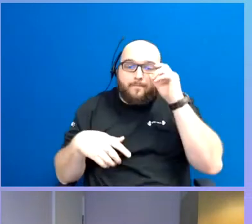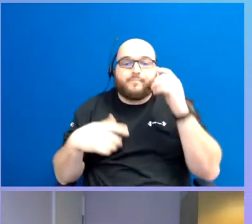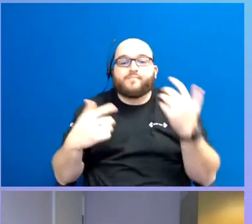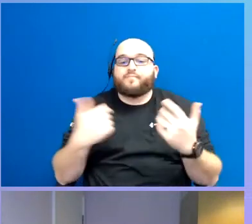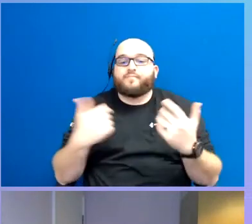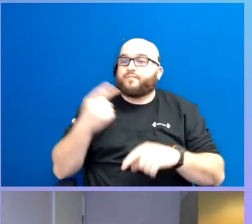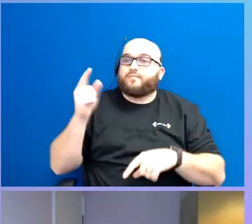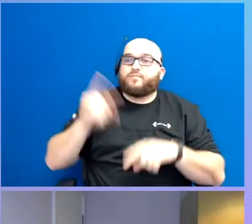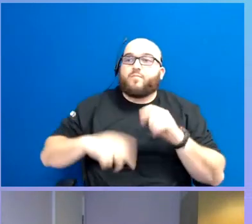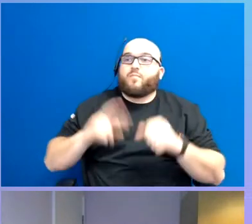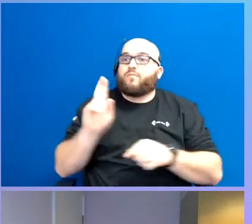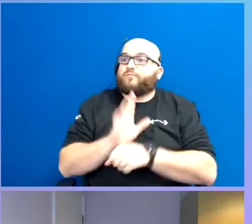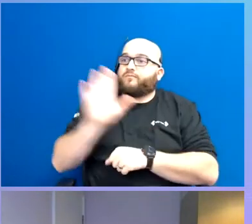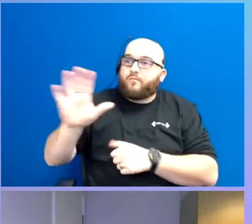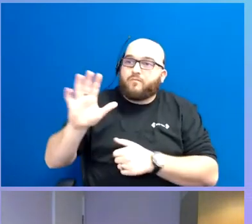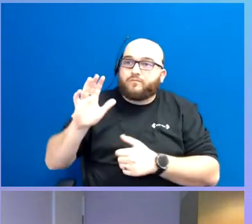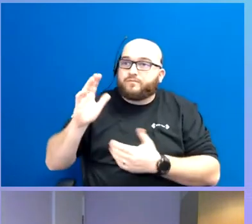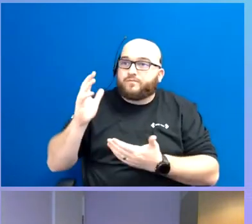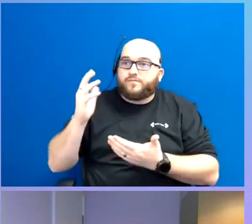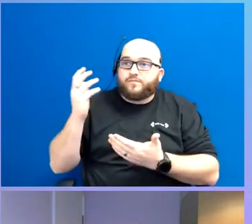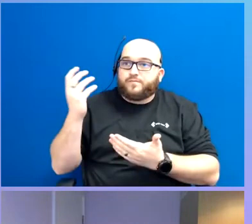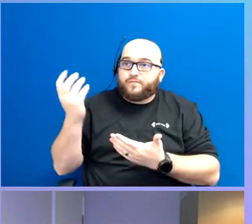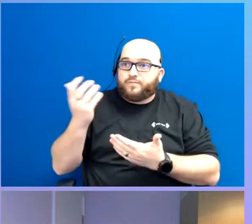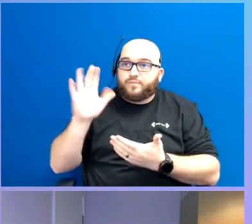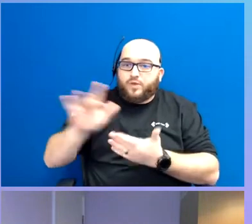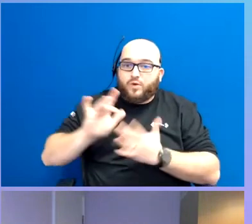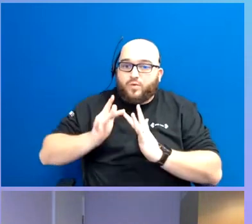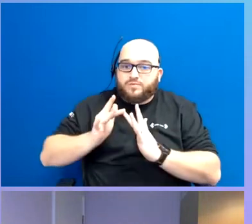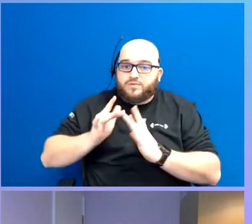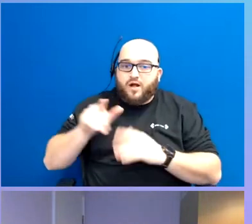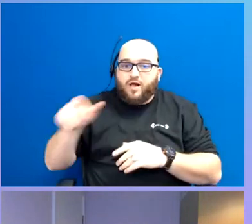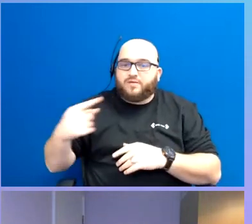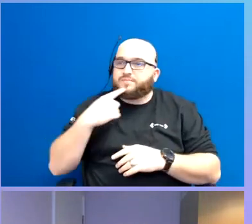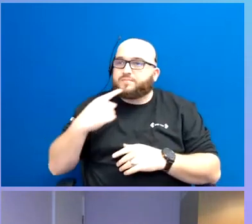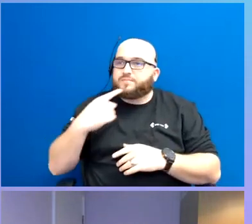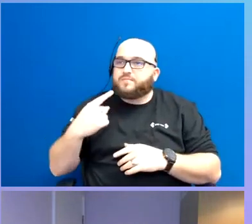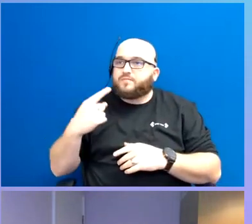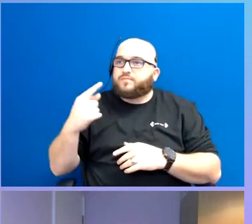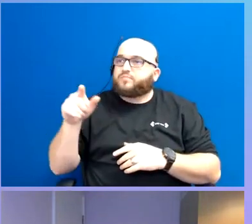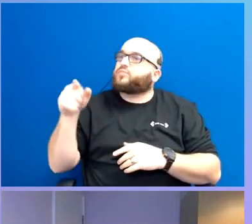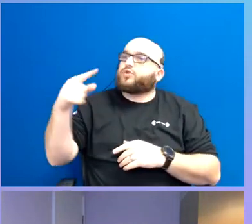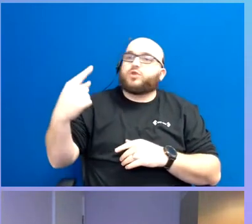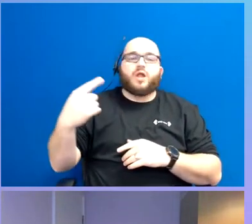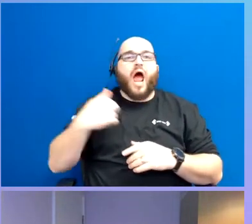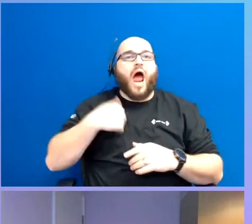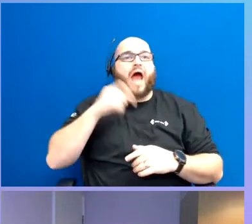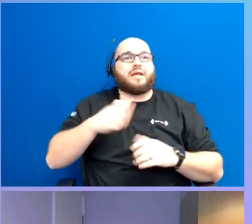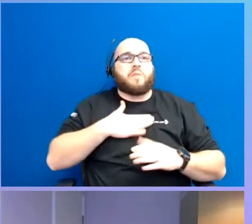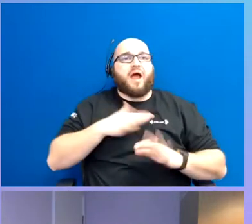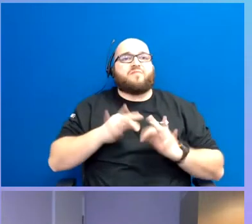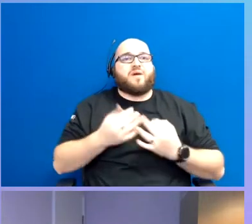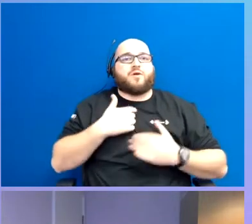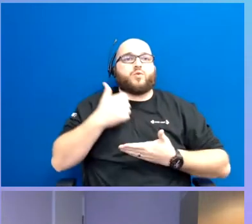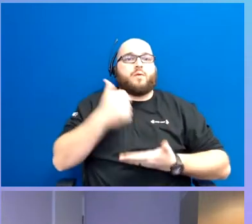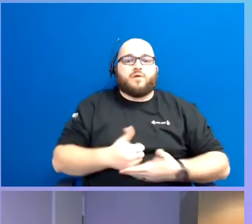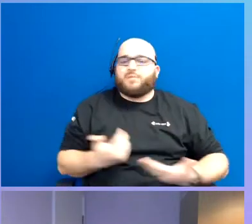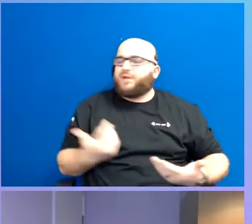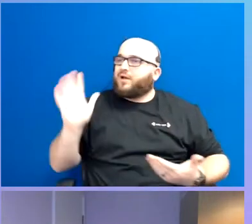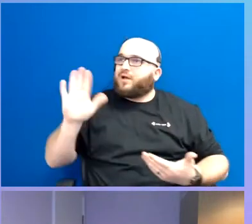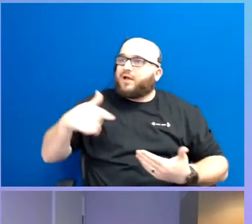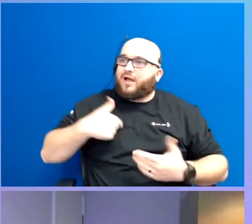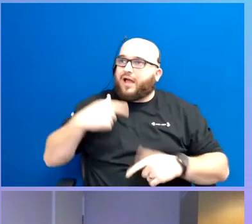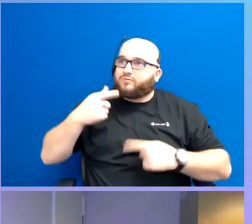I couldn't use their website, and their answer was I should get one of the family to do it. I was saying I was having problems